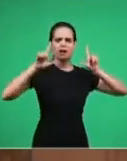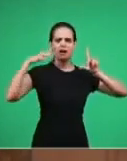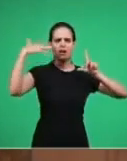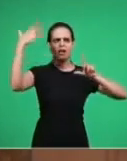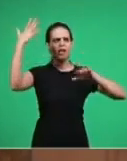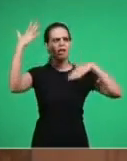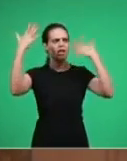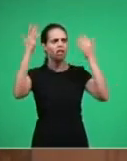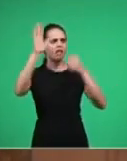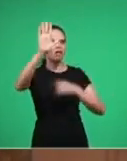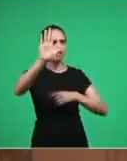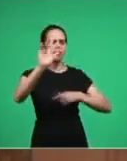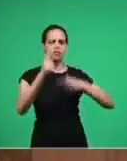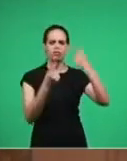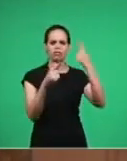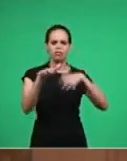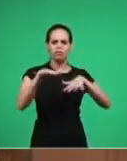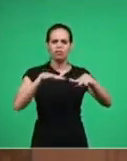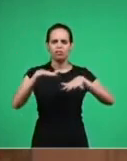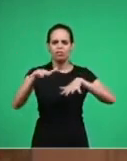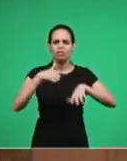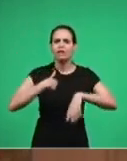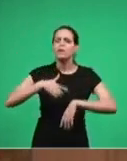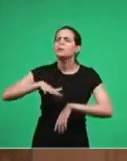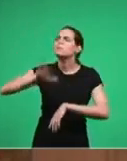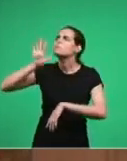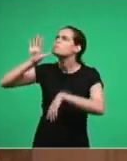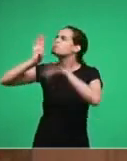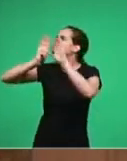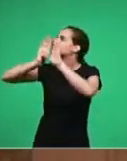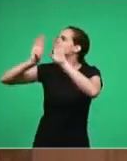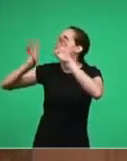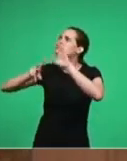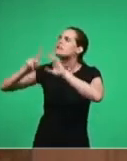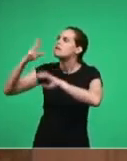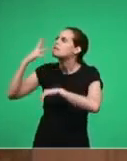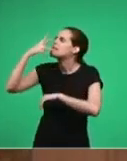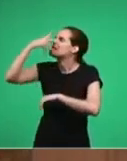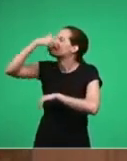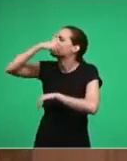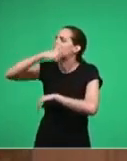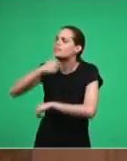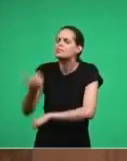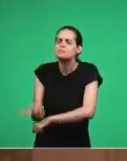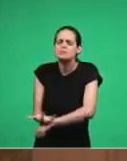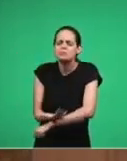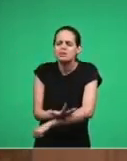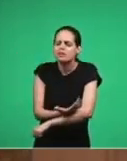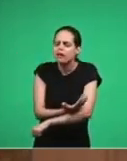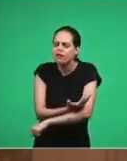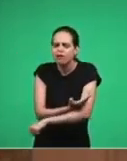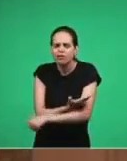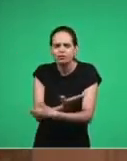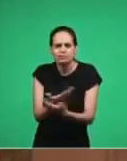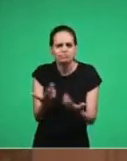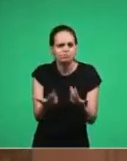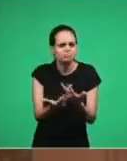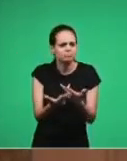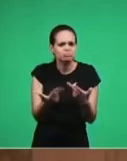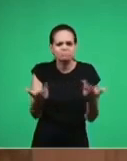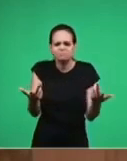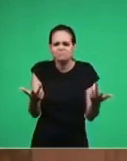There's no reason for me to get up on the pulpit and start making all these gestures and dancing around up here. That's